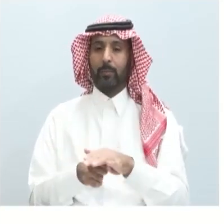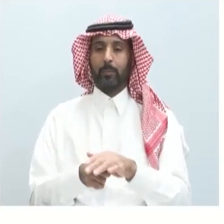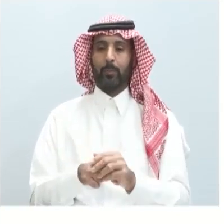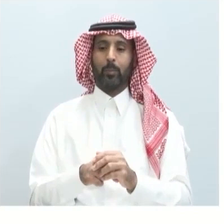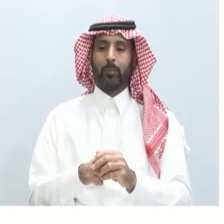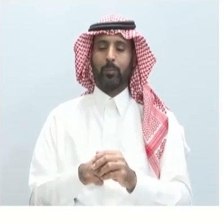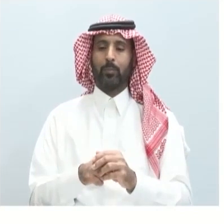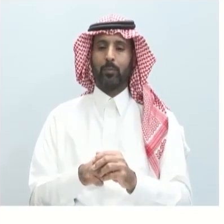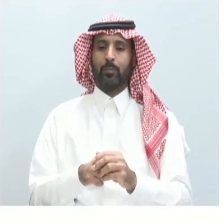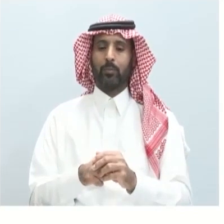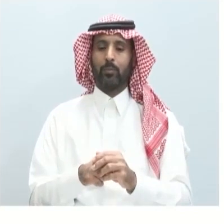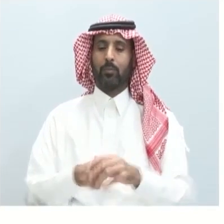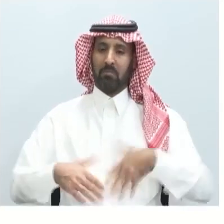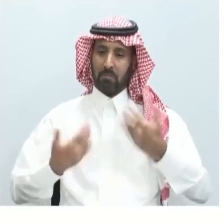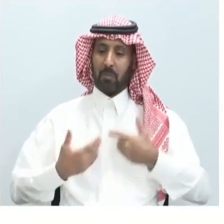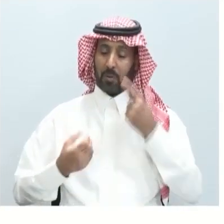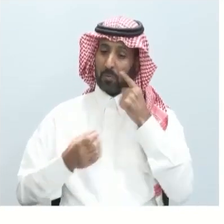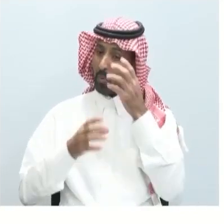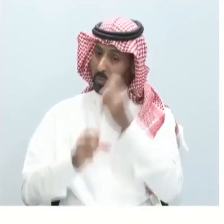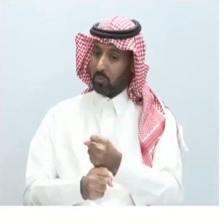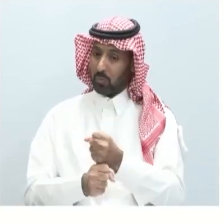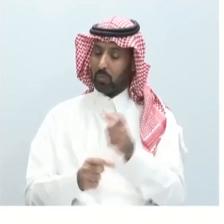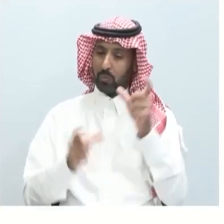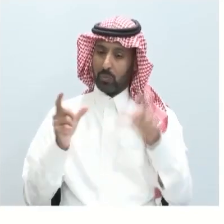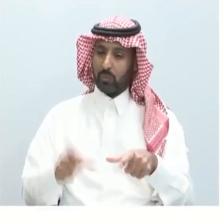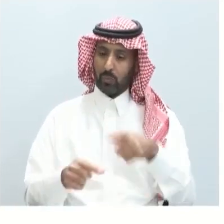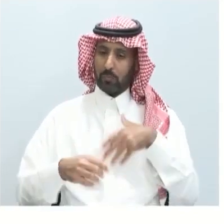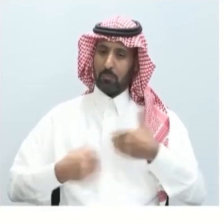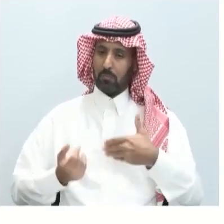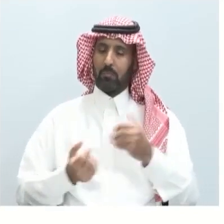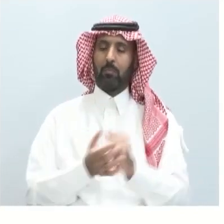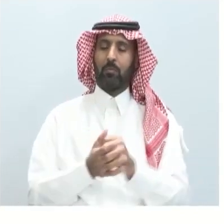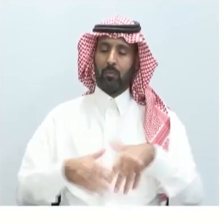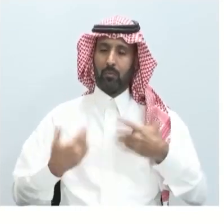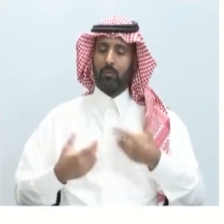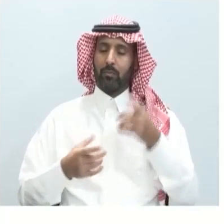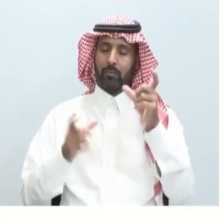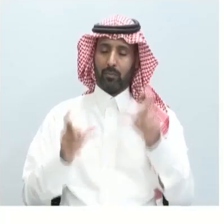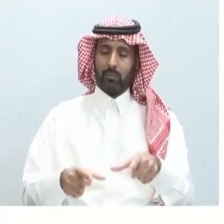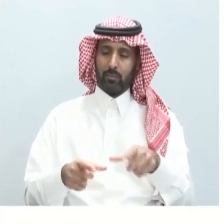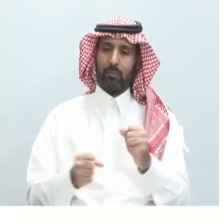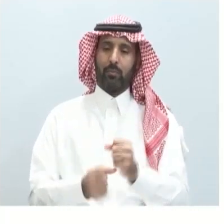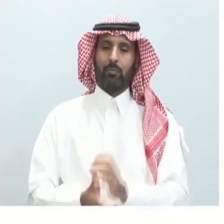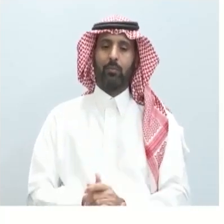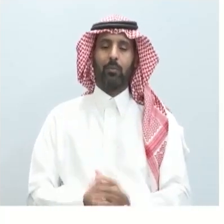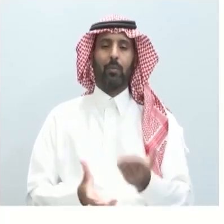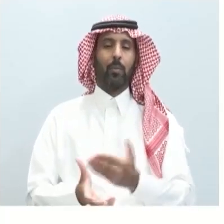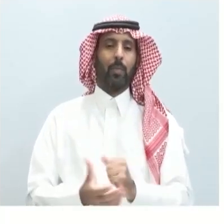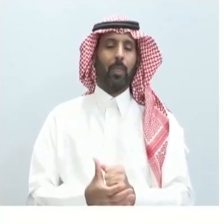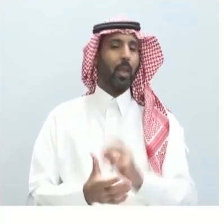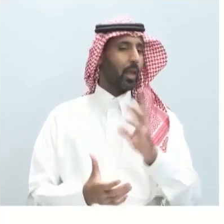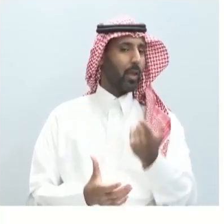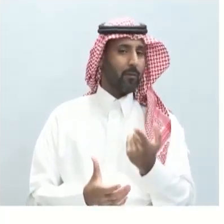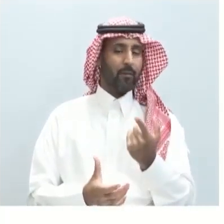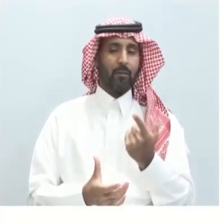yes, let's see the answer here. Pleasant, secure, and sustainable. Pleasant, secure, and also sustainable. How